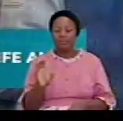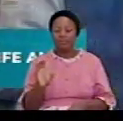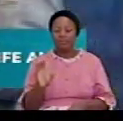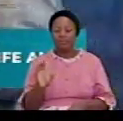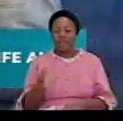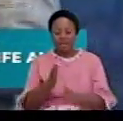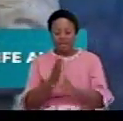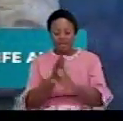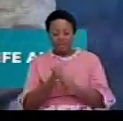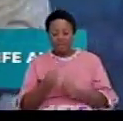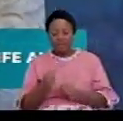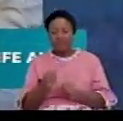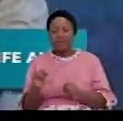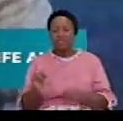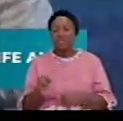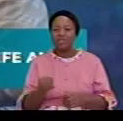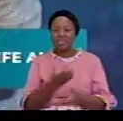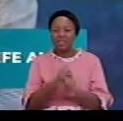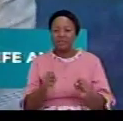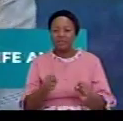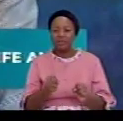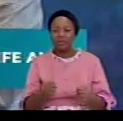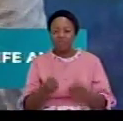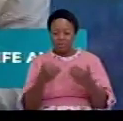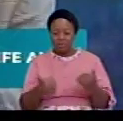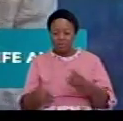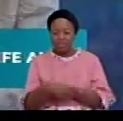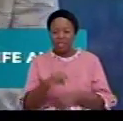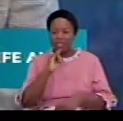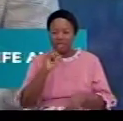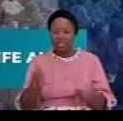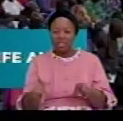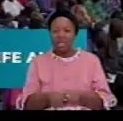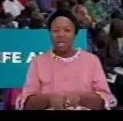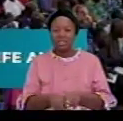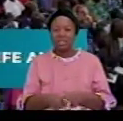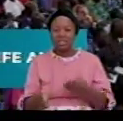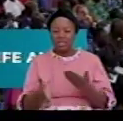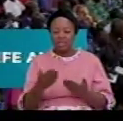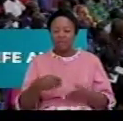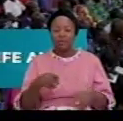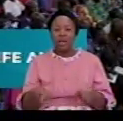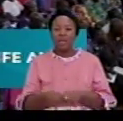Receiving salvation today, as simple as A, B, C.